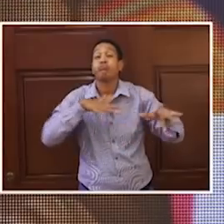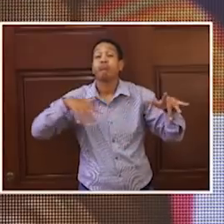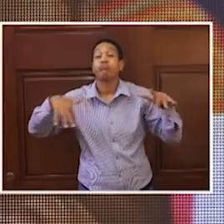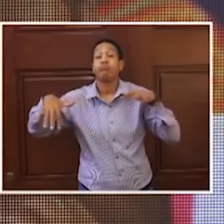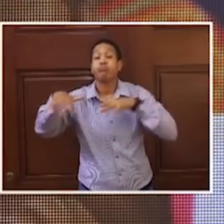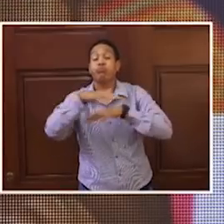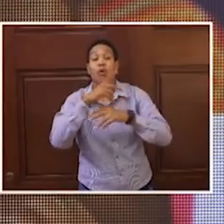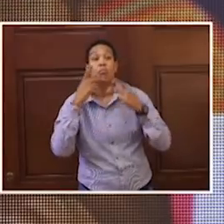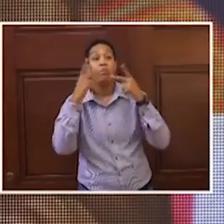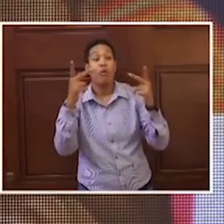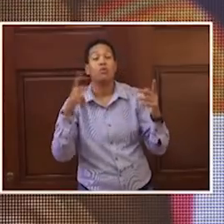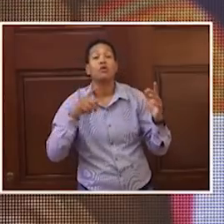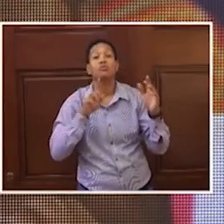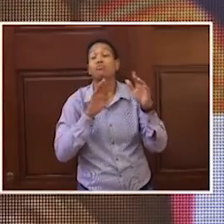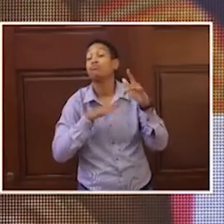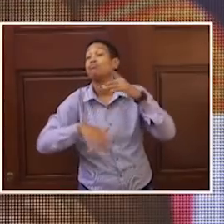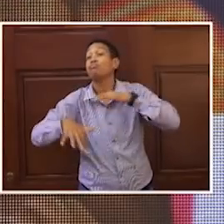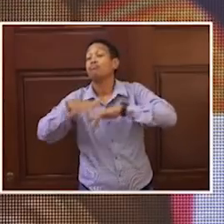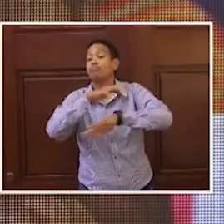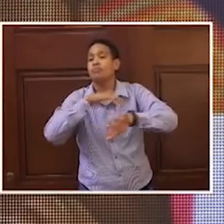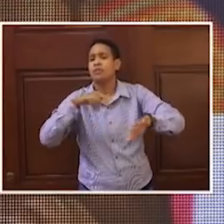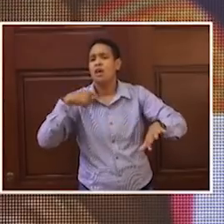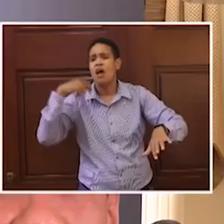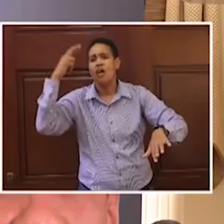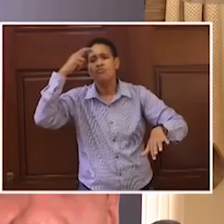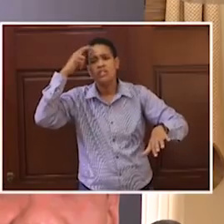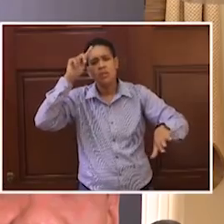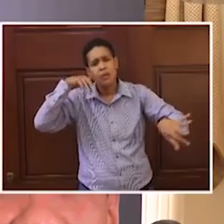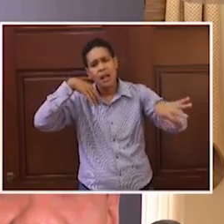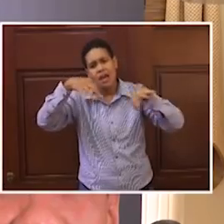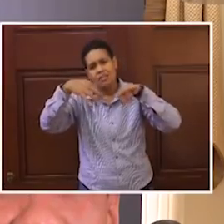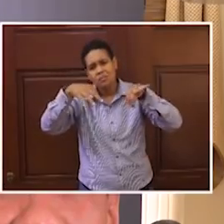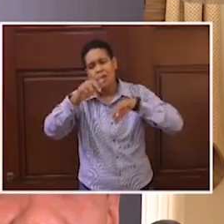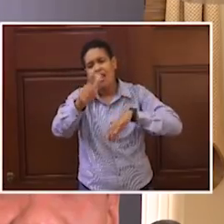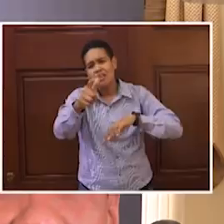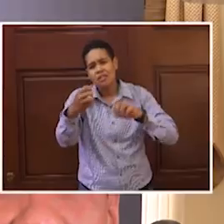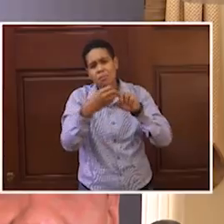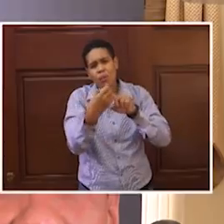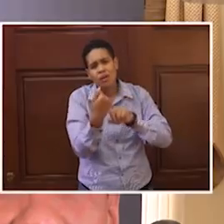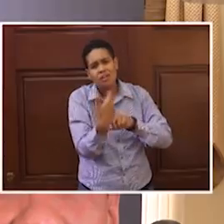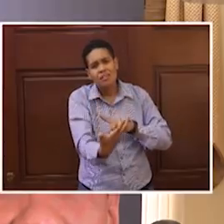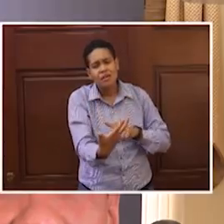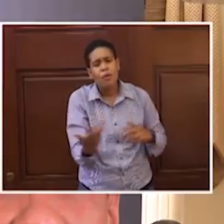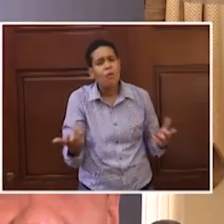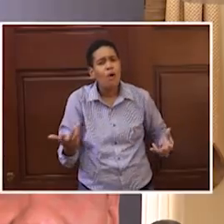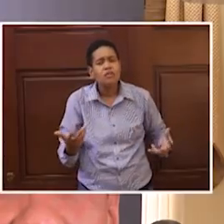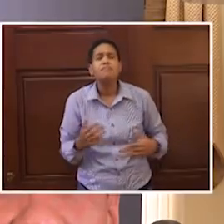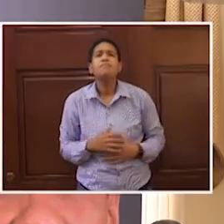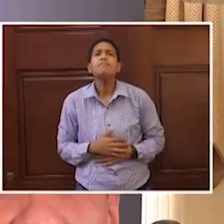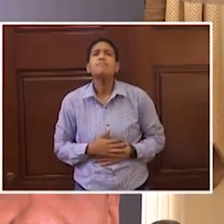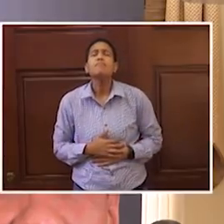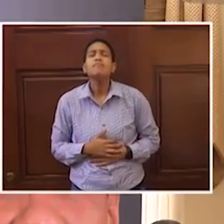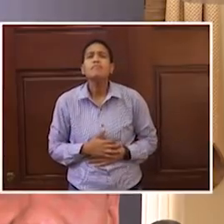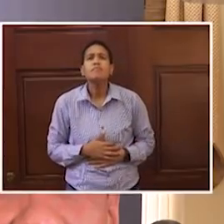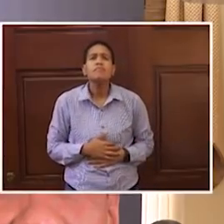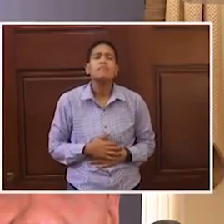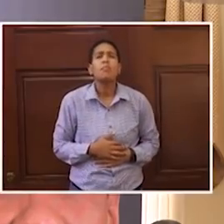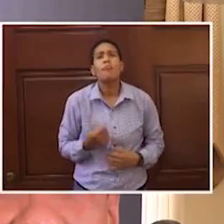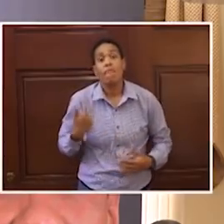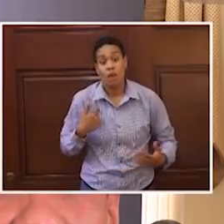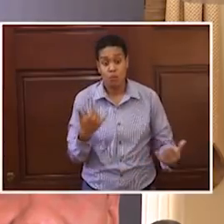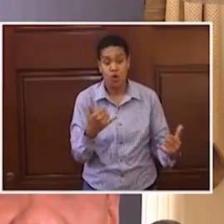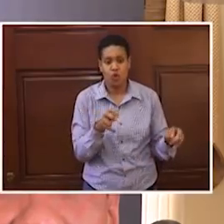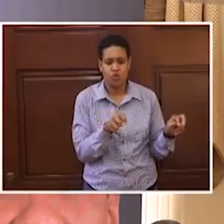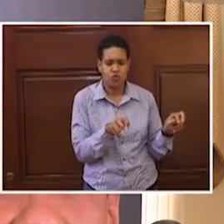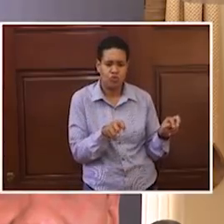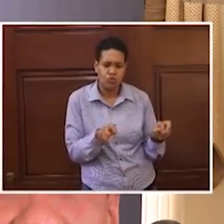the public. And there's a reason for that, which we'll get into later, and that is we are now transitioning into